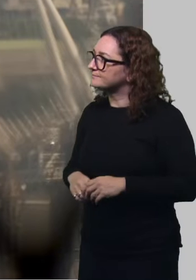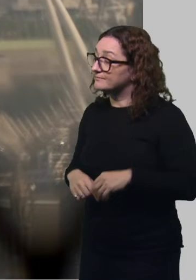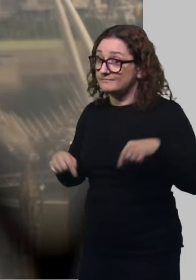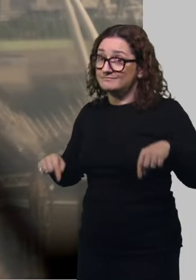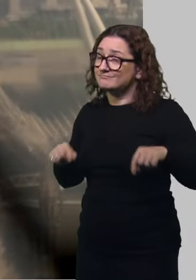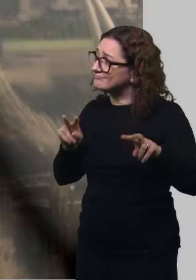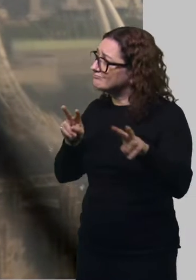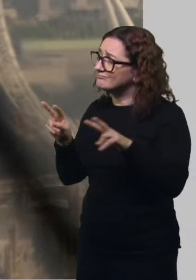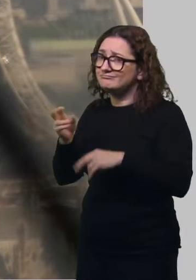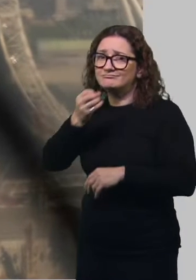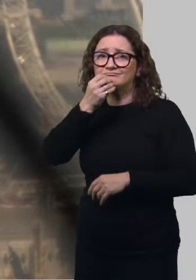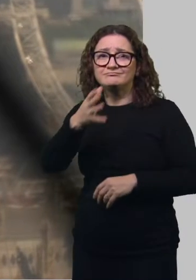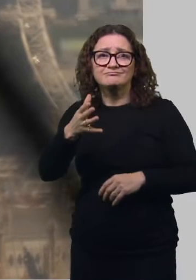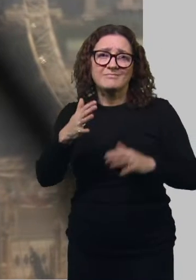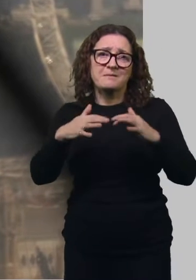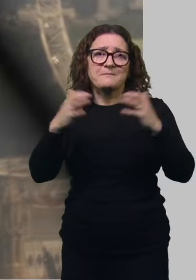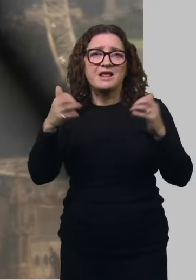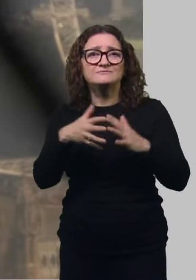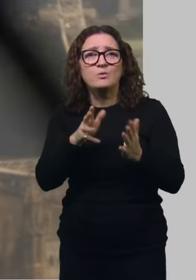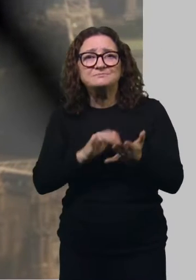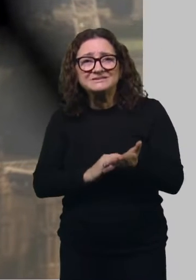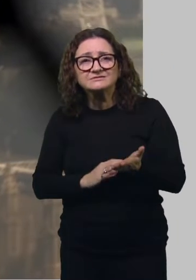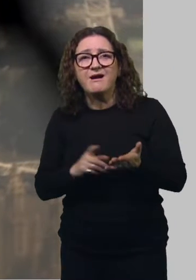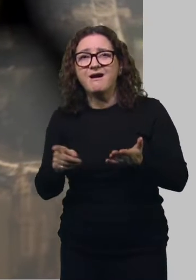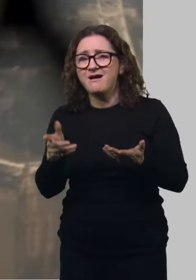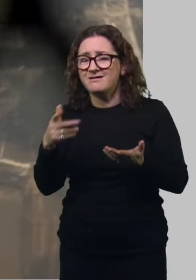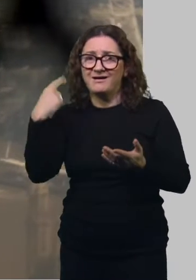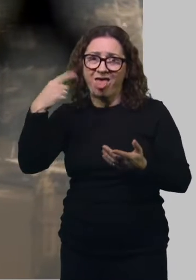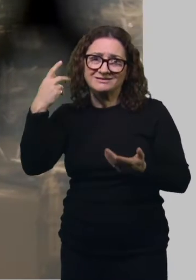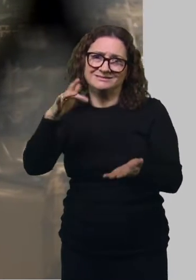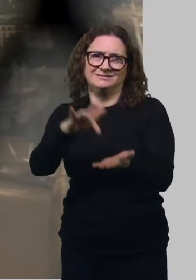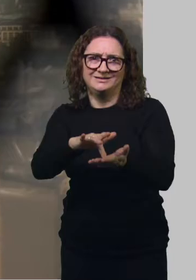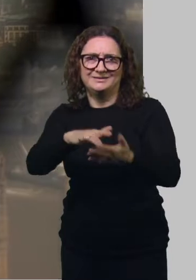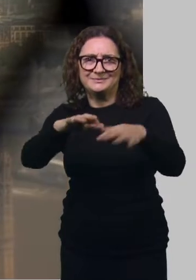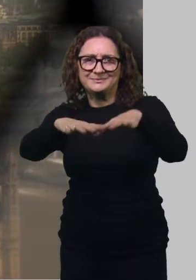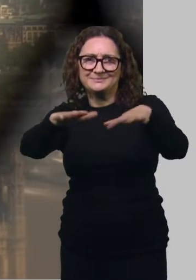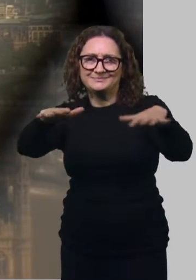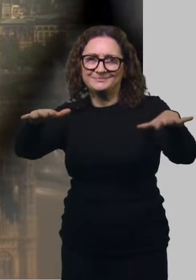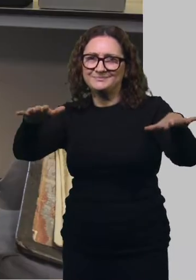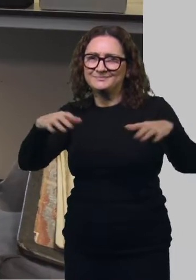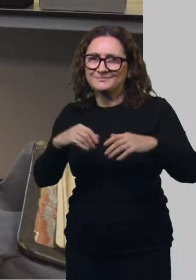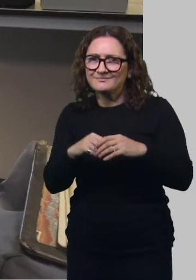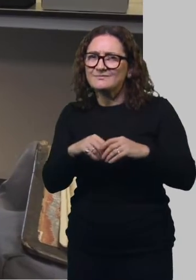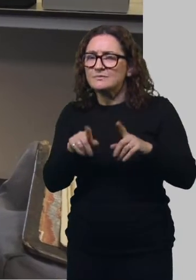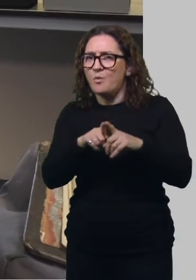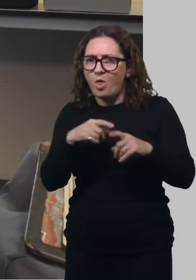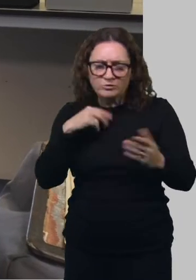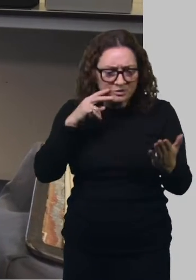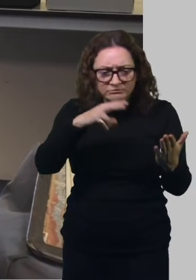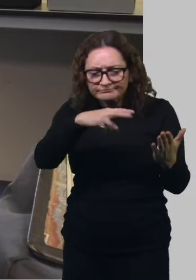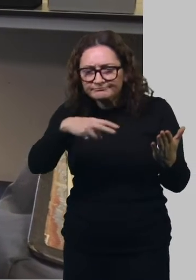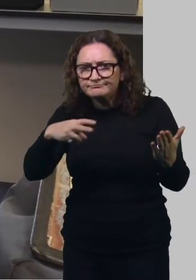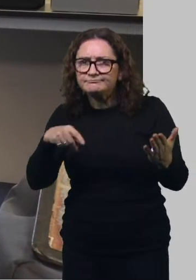physical tour. From here you have fine views over the Palace of Westminster and the heart of London. We're now going to